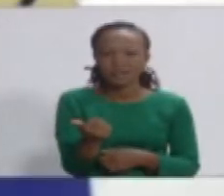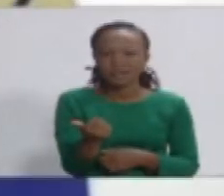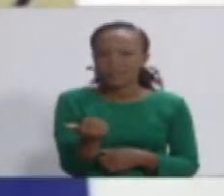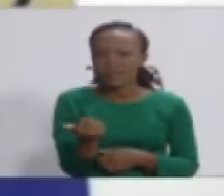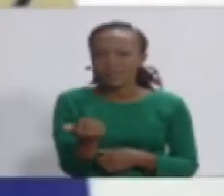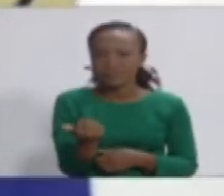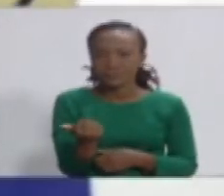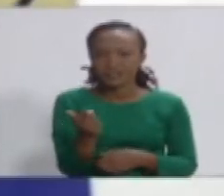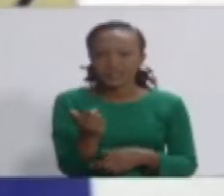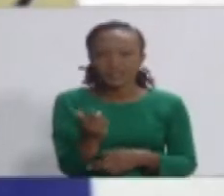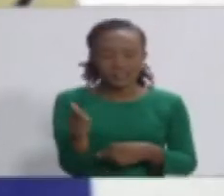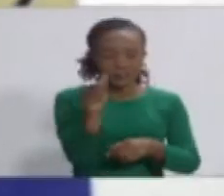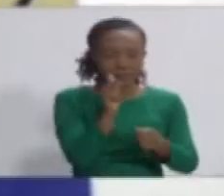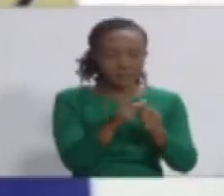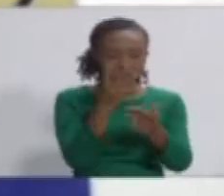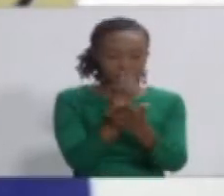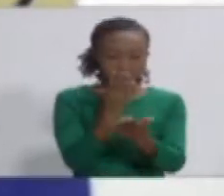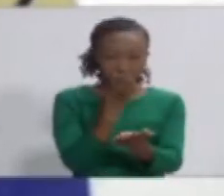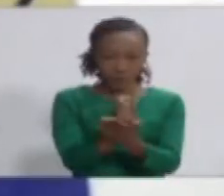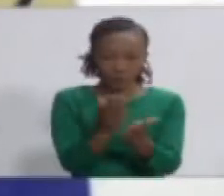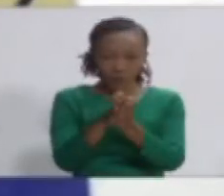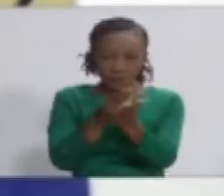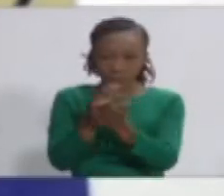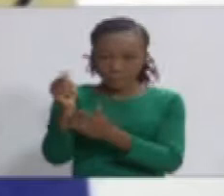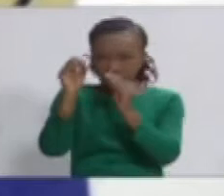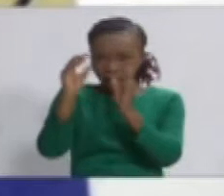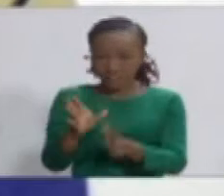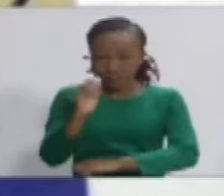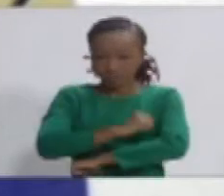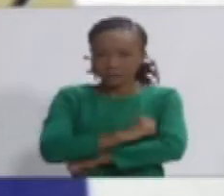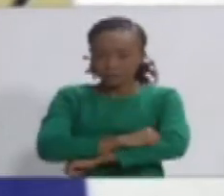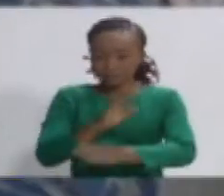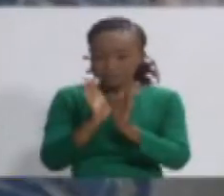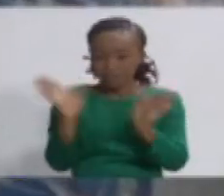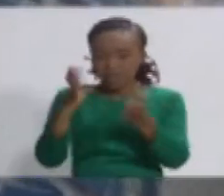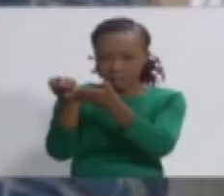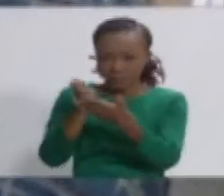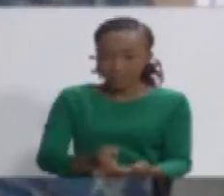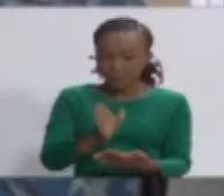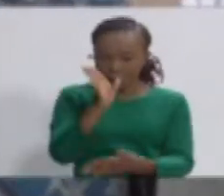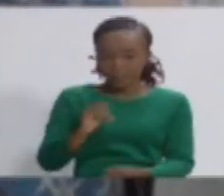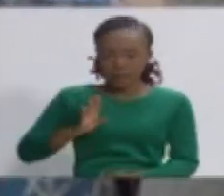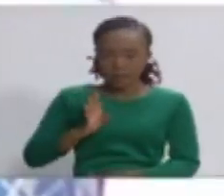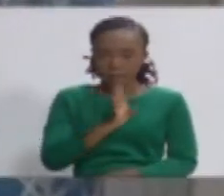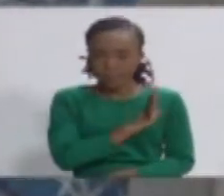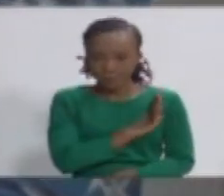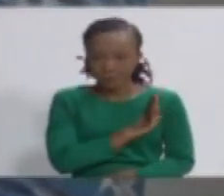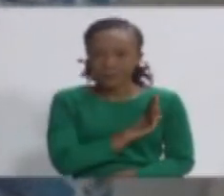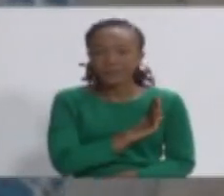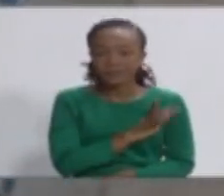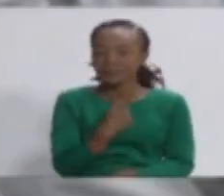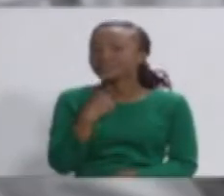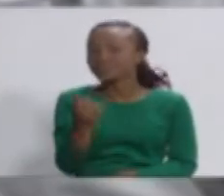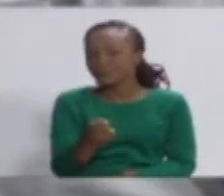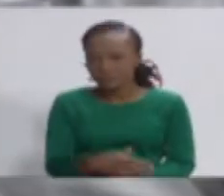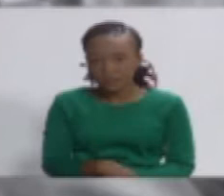Na kuhusiana na swala la fedha za NEMIS na malipo kwa walimu katika shule za umma walioajiriwa na bodi, Magoha alikuwa na haya ya